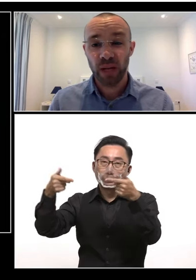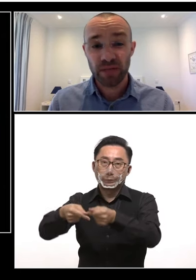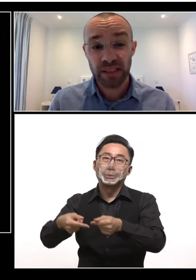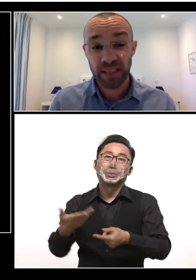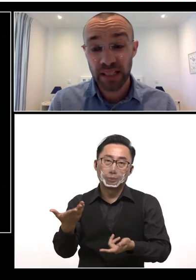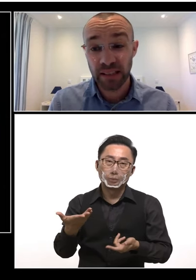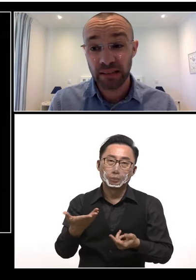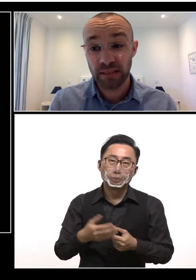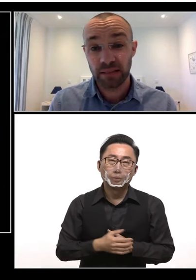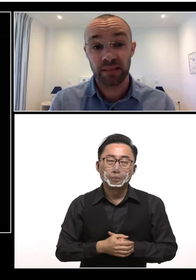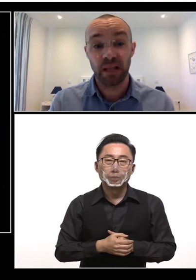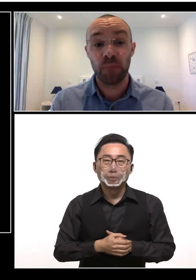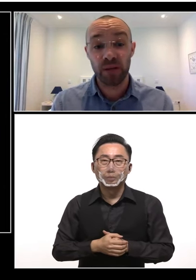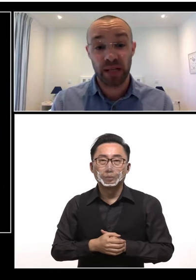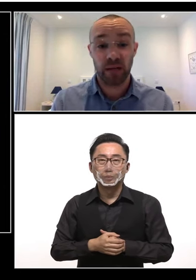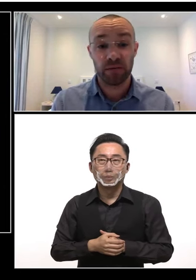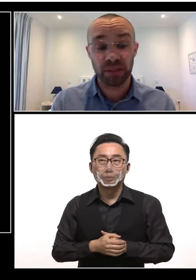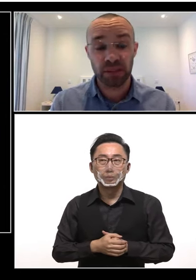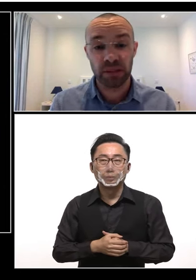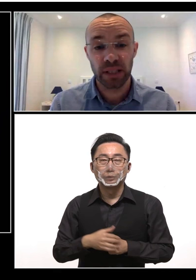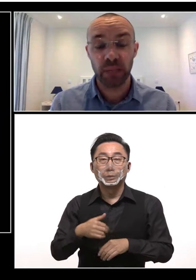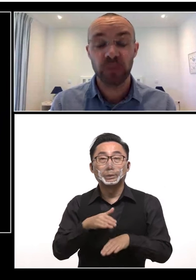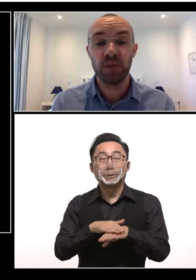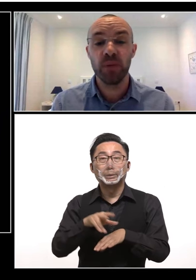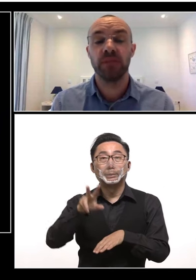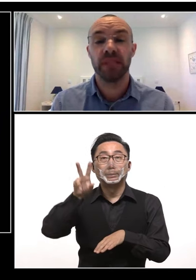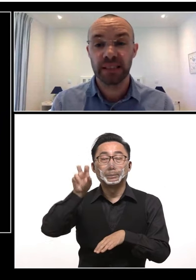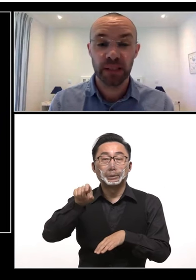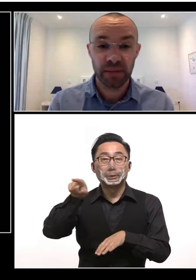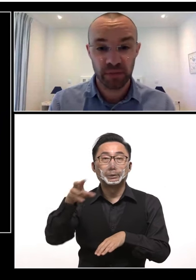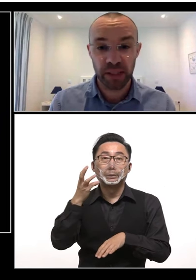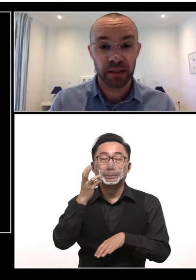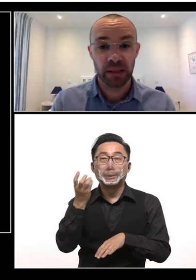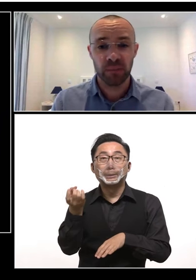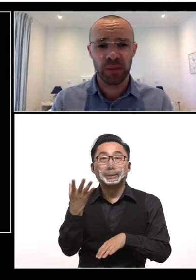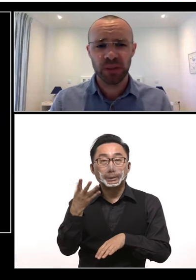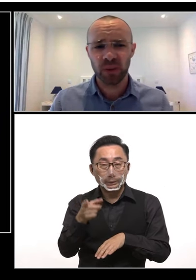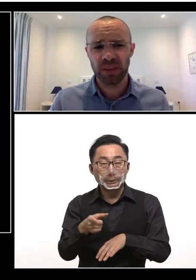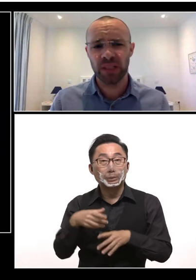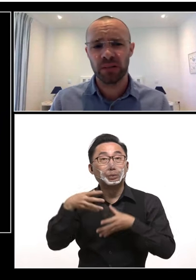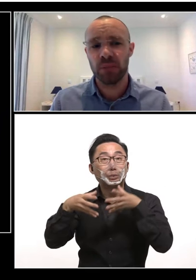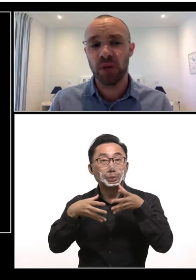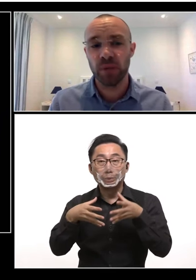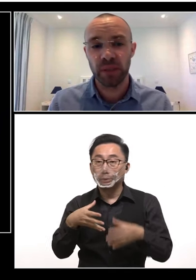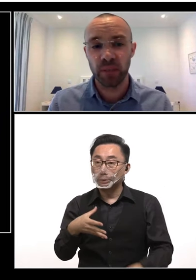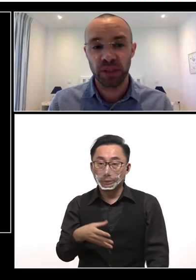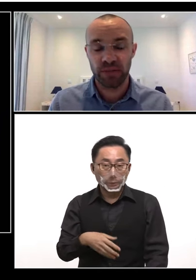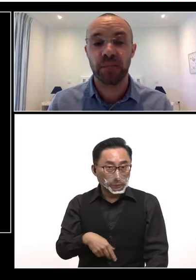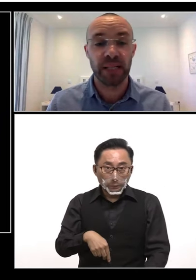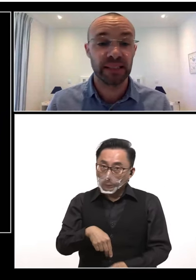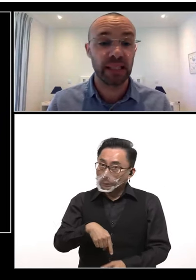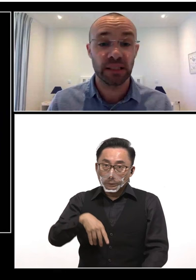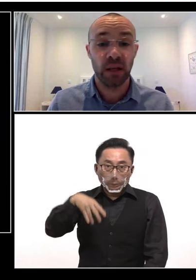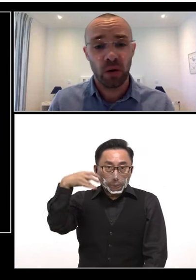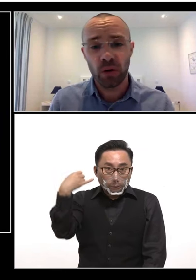When I first learned about that conference, it was a moment of disbelief for me, but it was also a moment in which everything